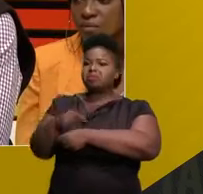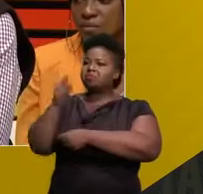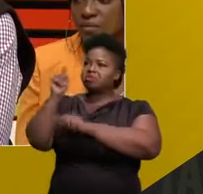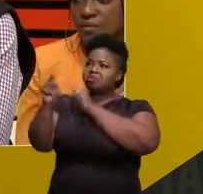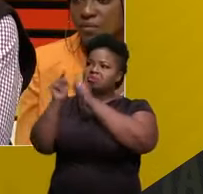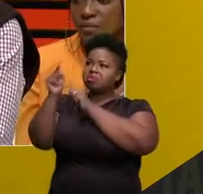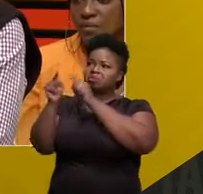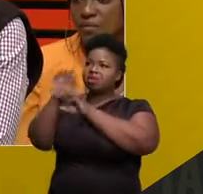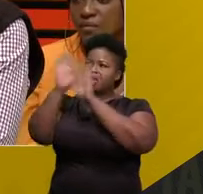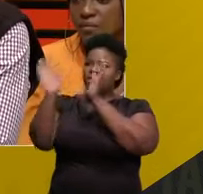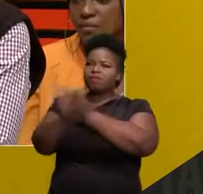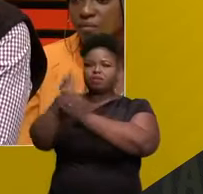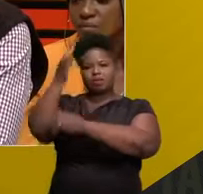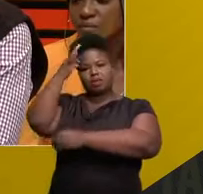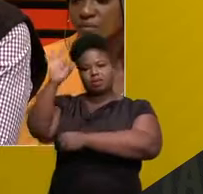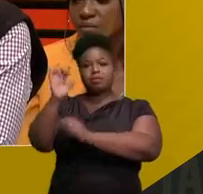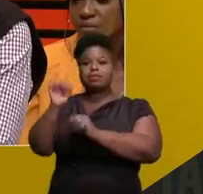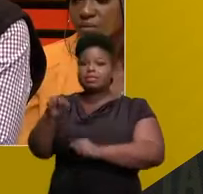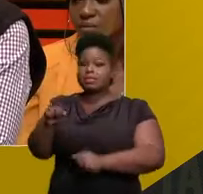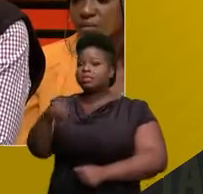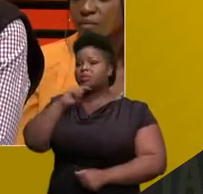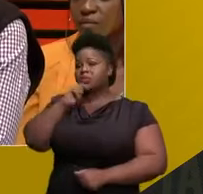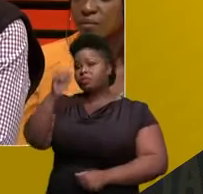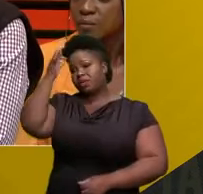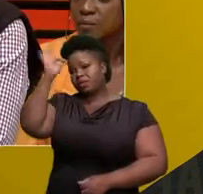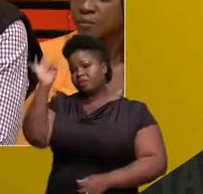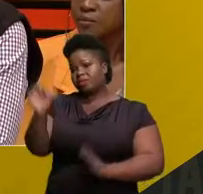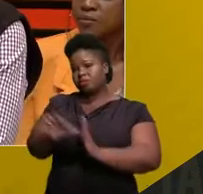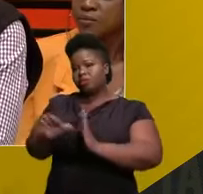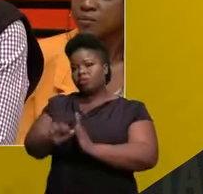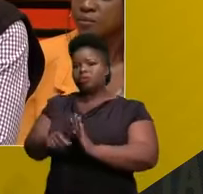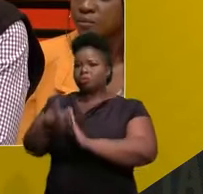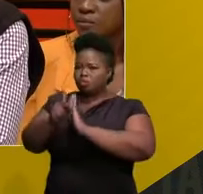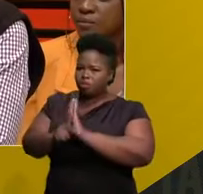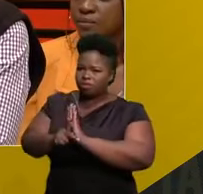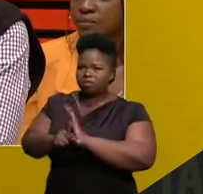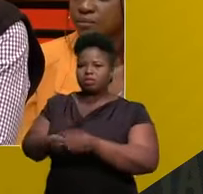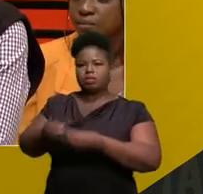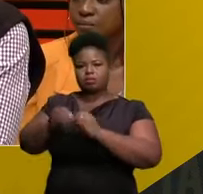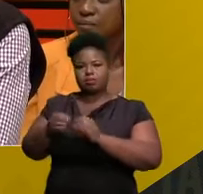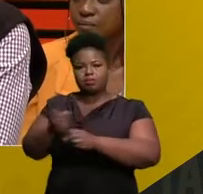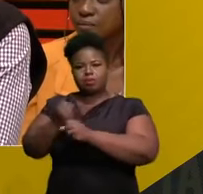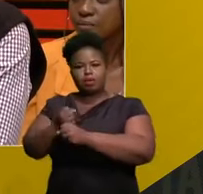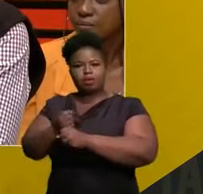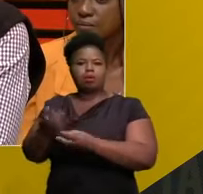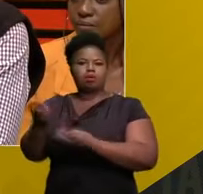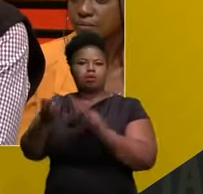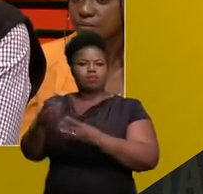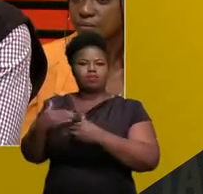is so na so. Yes, the government is very important. Sure. I'm a policy and making people feel safe